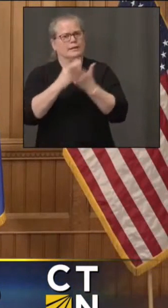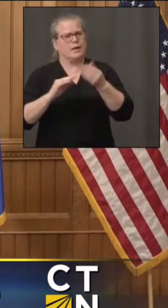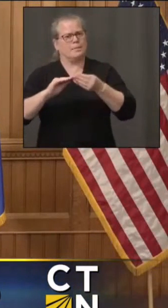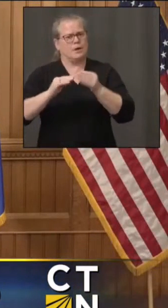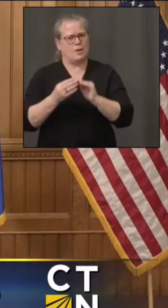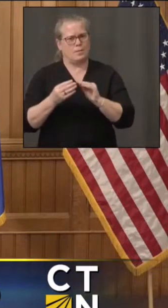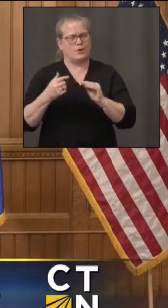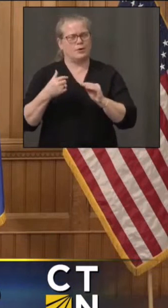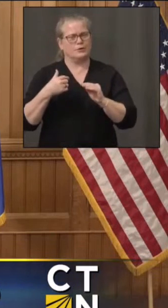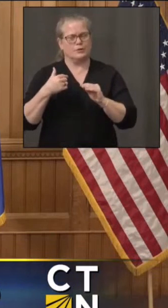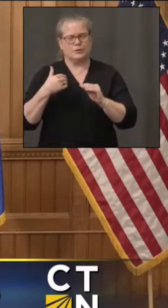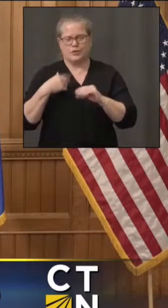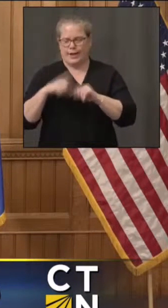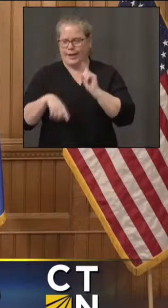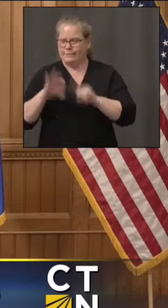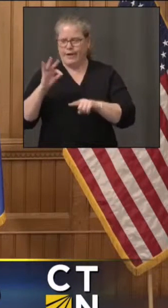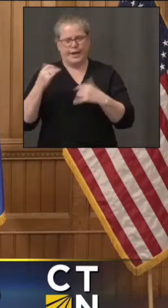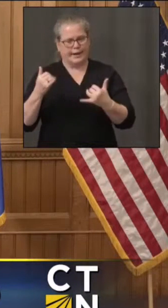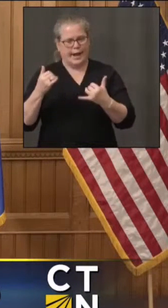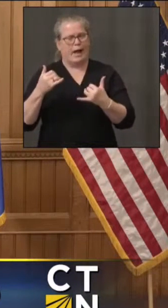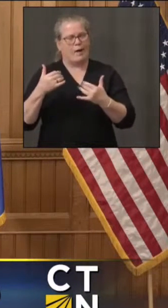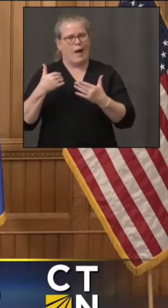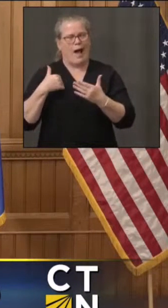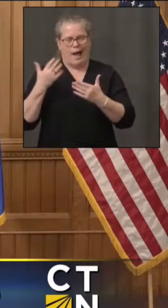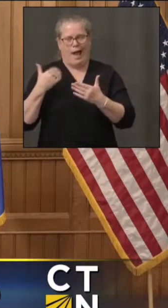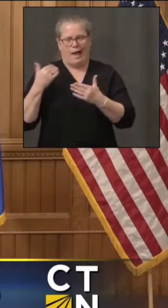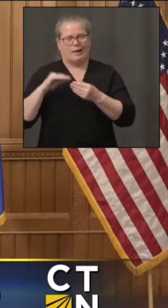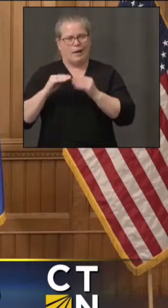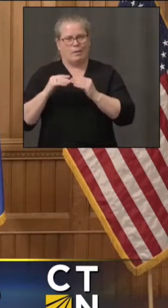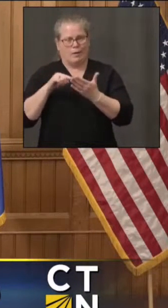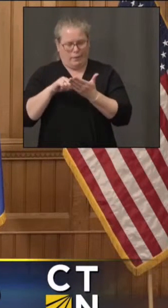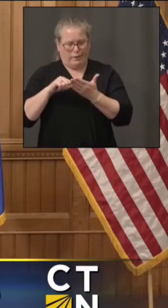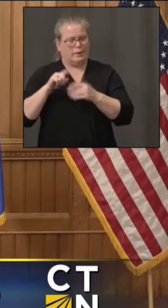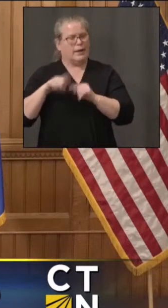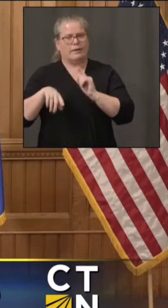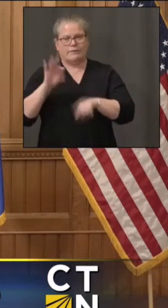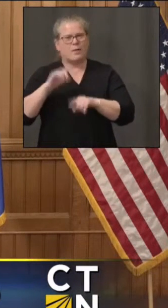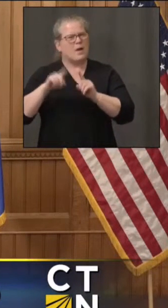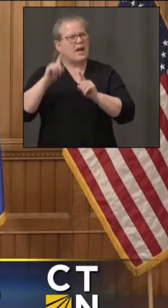on my screen. I can't find them. But there was roughly about